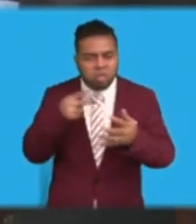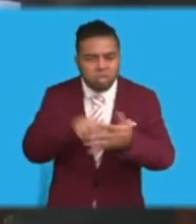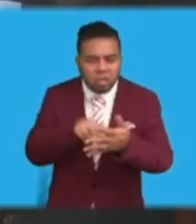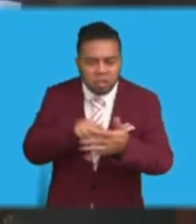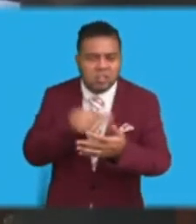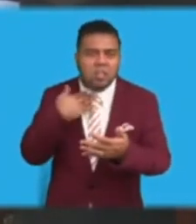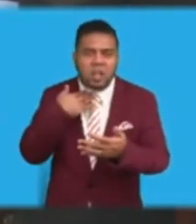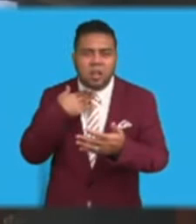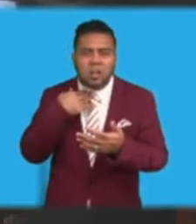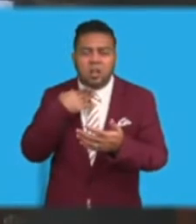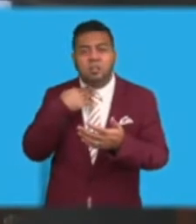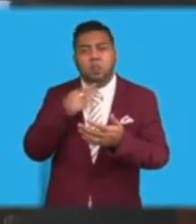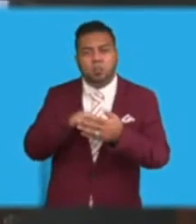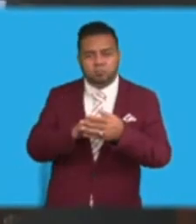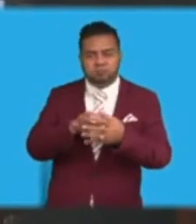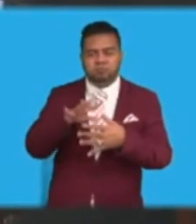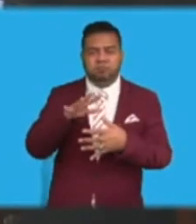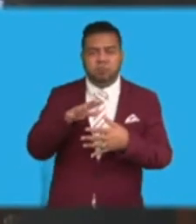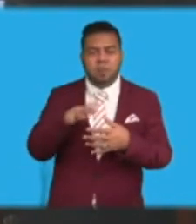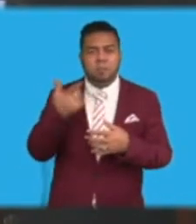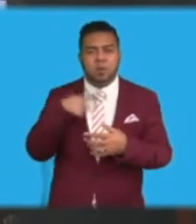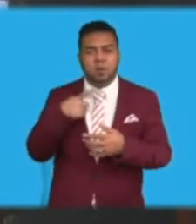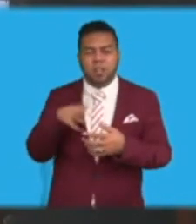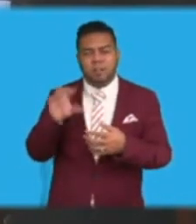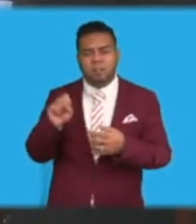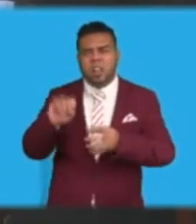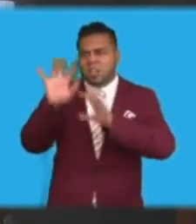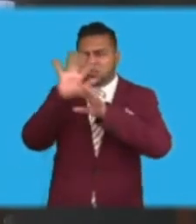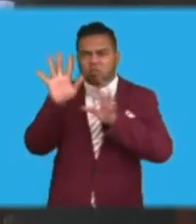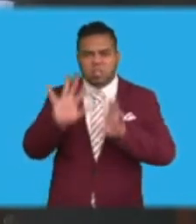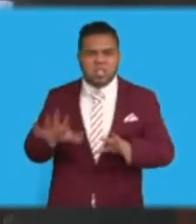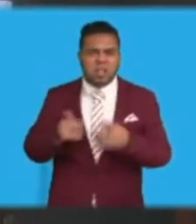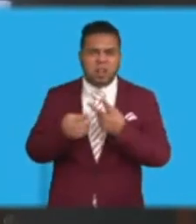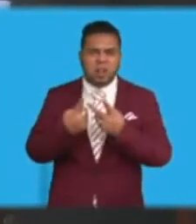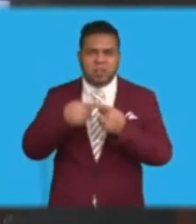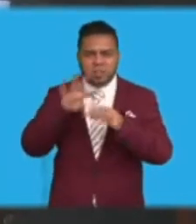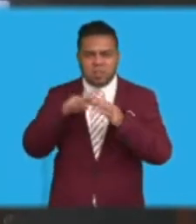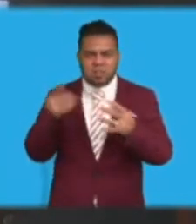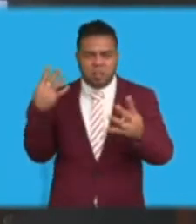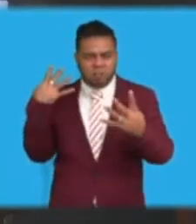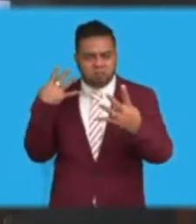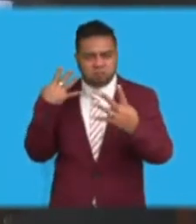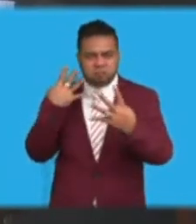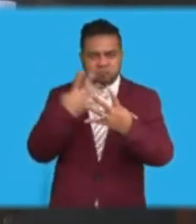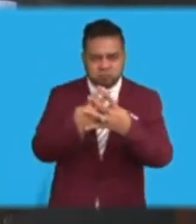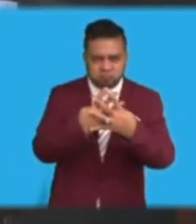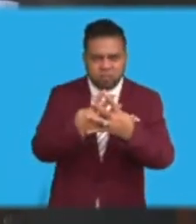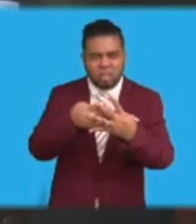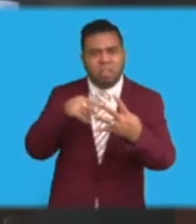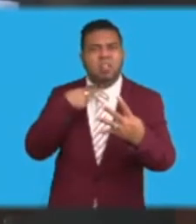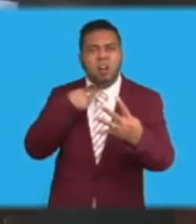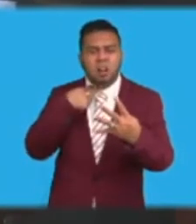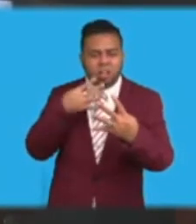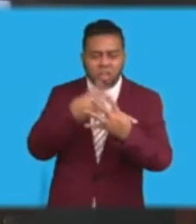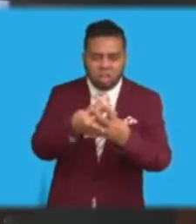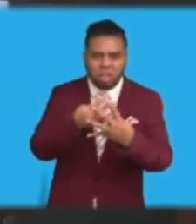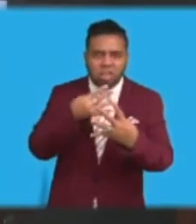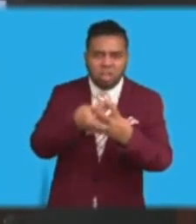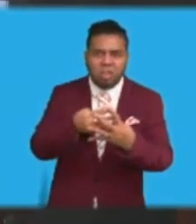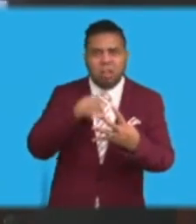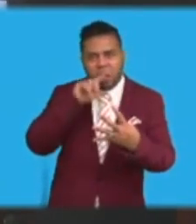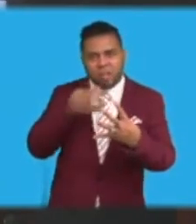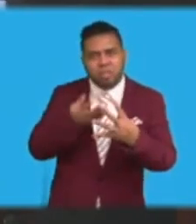sometimes are having debris entangled to it, and therefore restricting the flow of water, and therefore the water